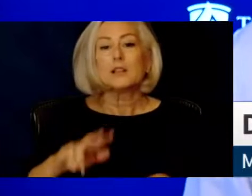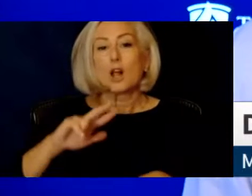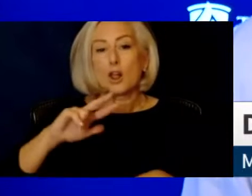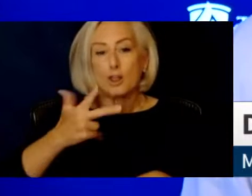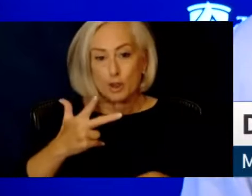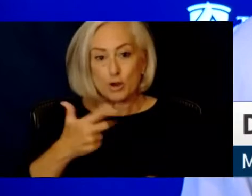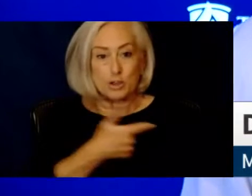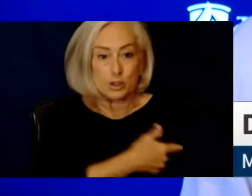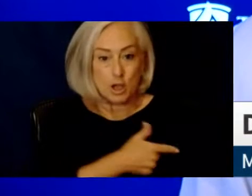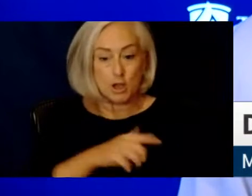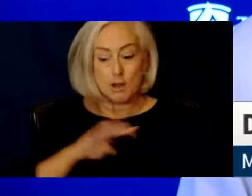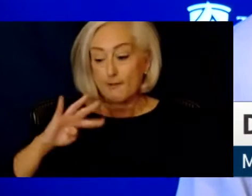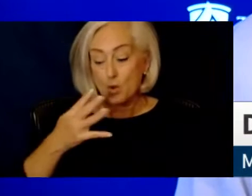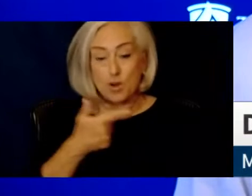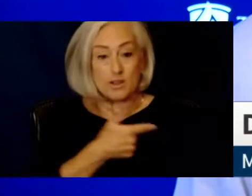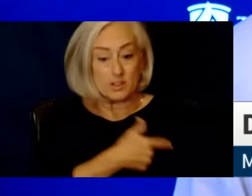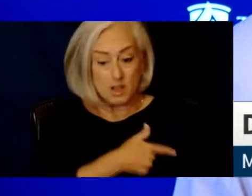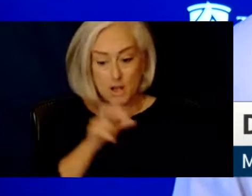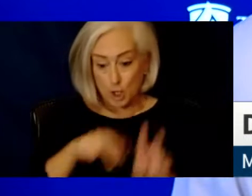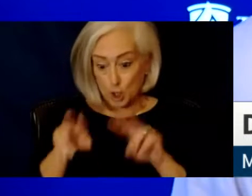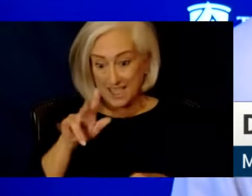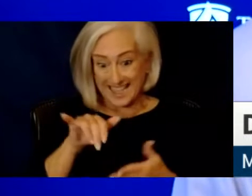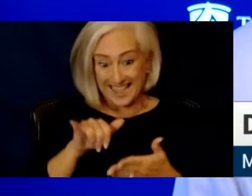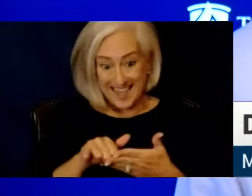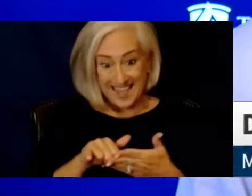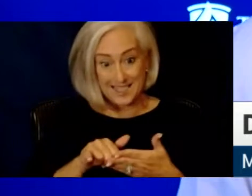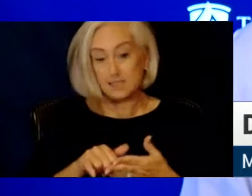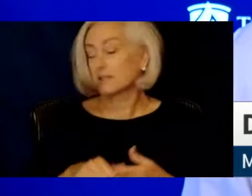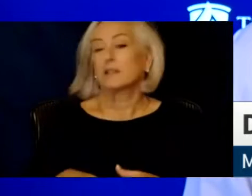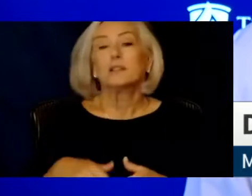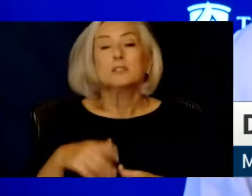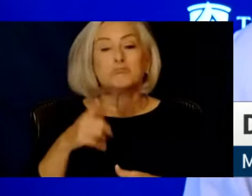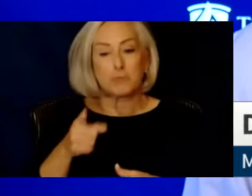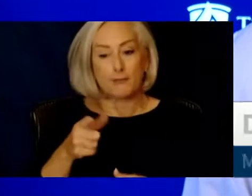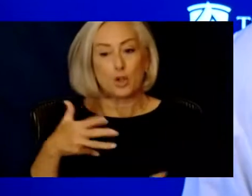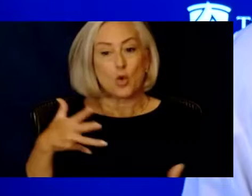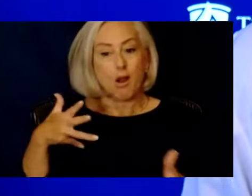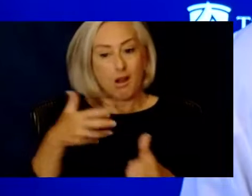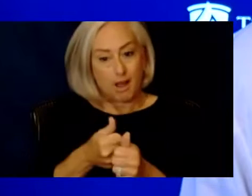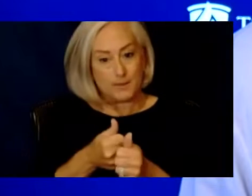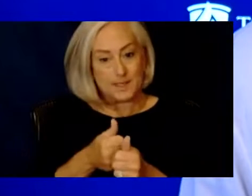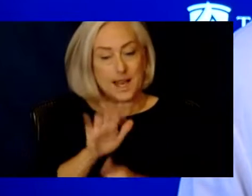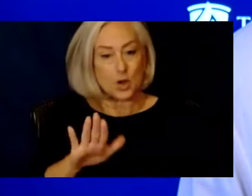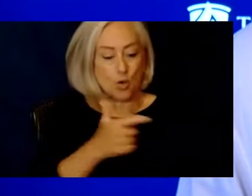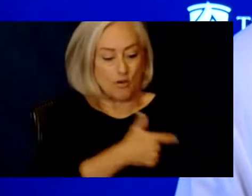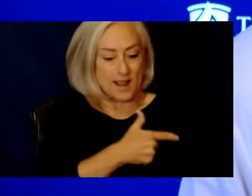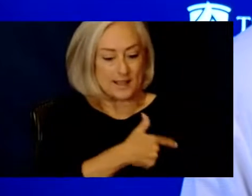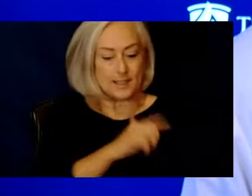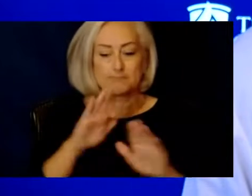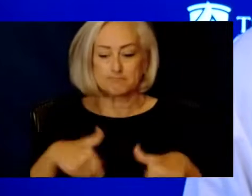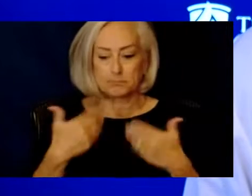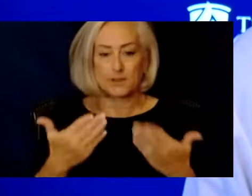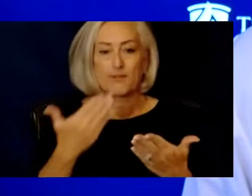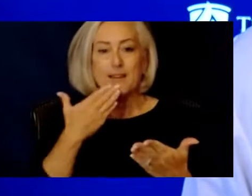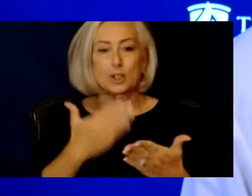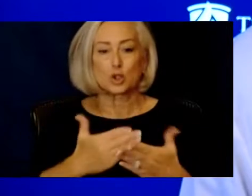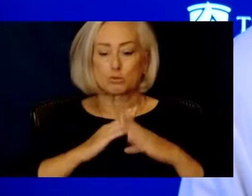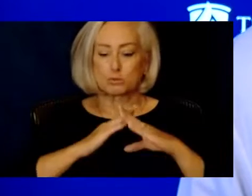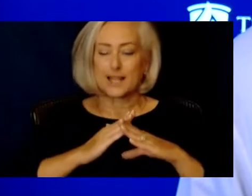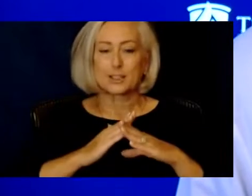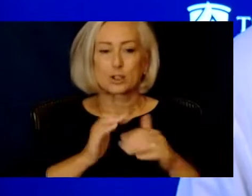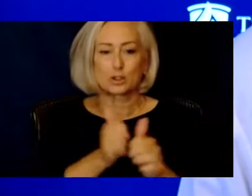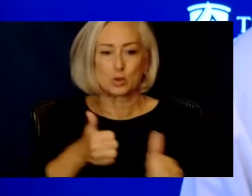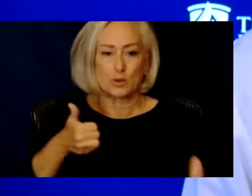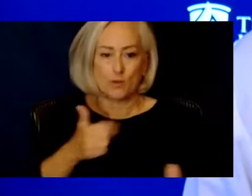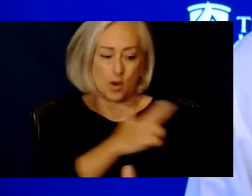dose. Those doses and being up to date, just as you said, really continues to provide good protection against hospitalization and death. So I